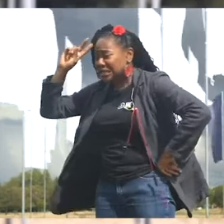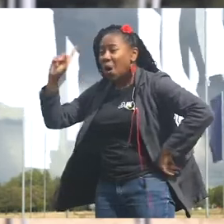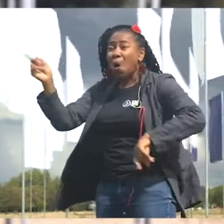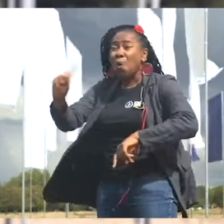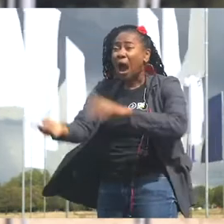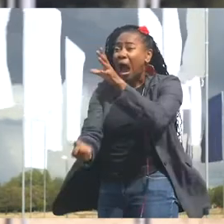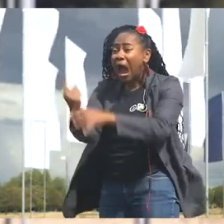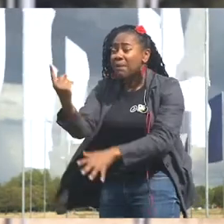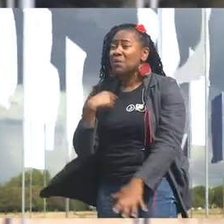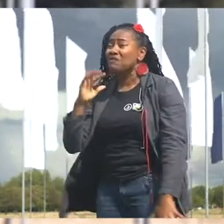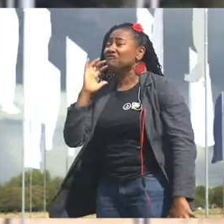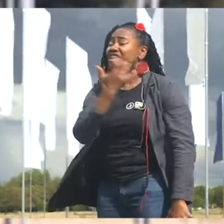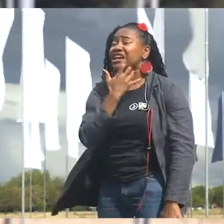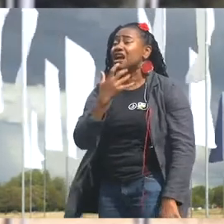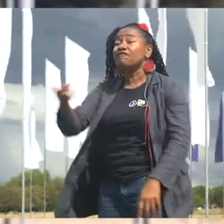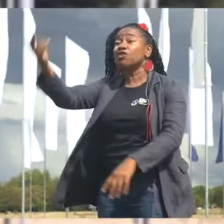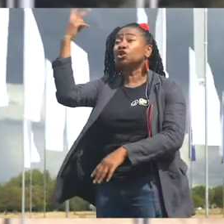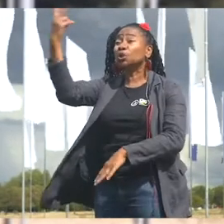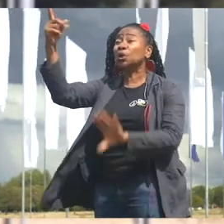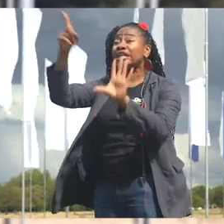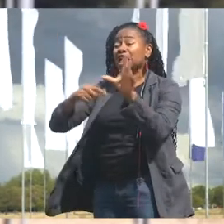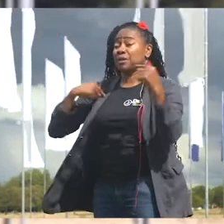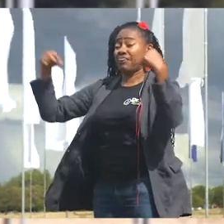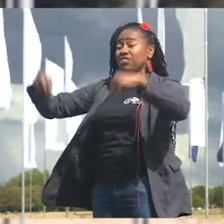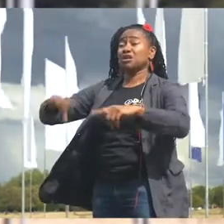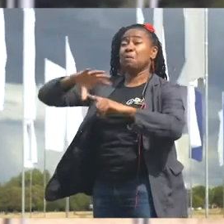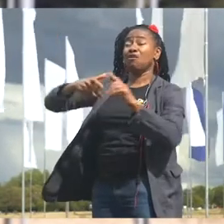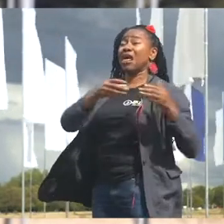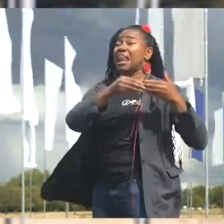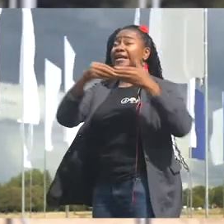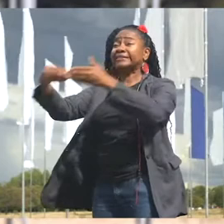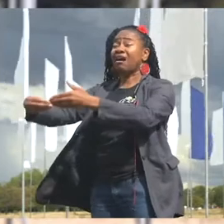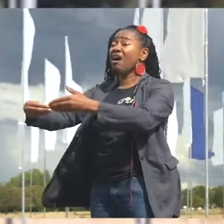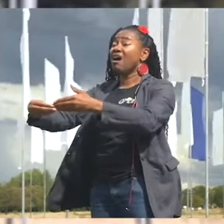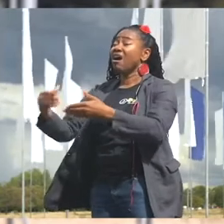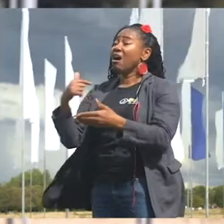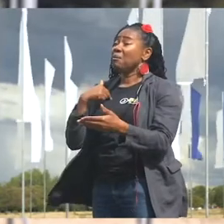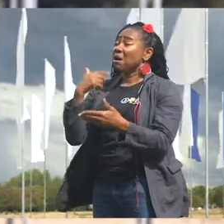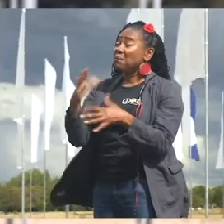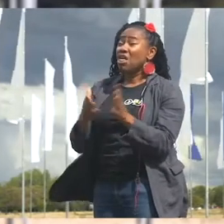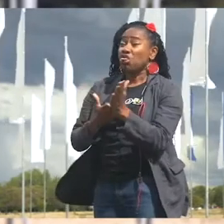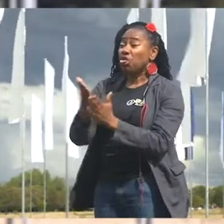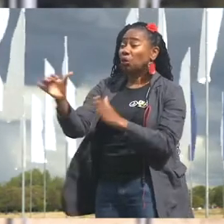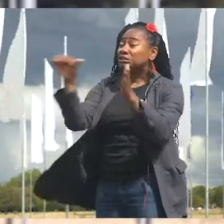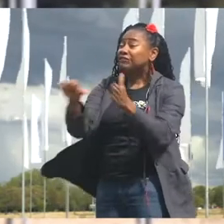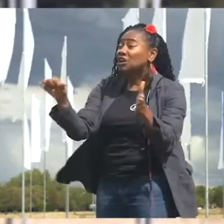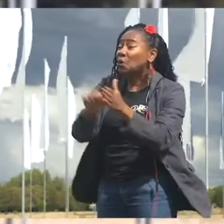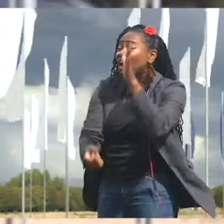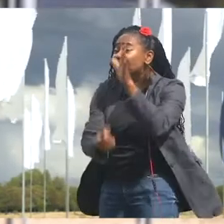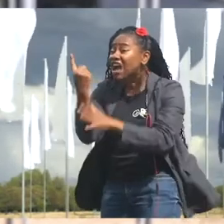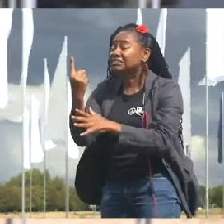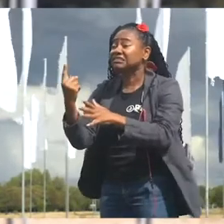I've been the leader of this great borough for 2 years and have experienced a fair number of difficult events and conversations in that